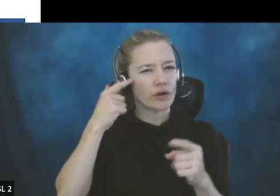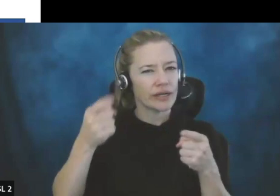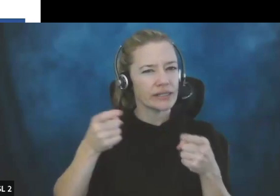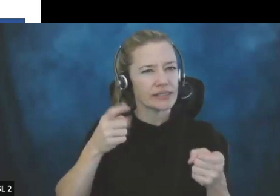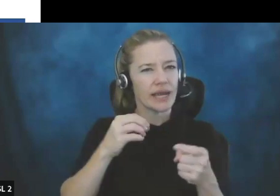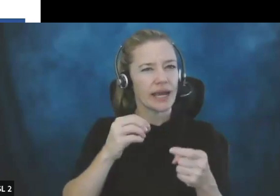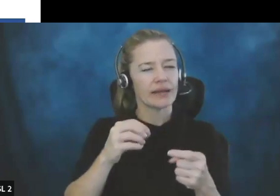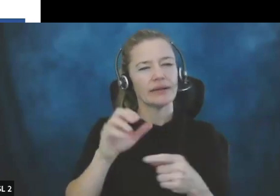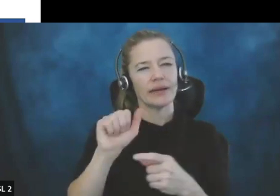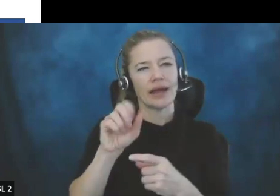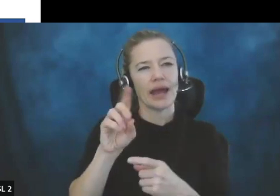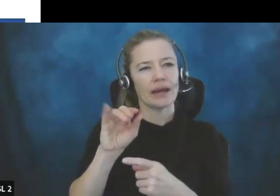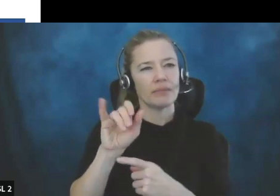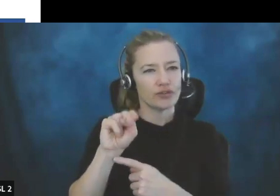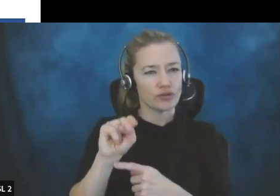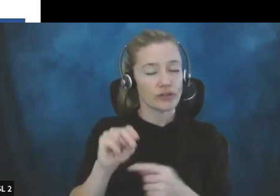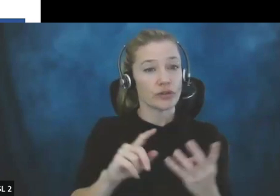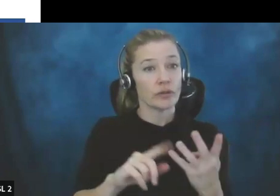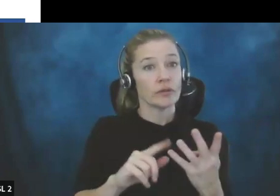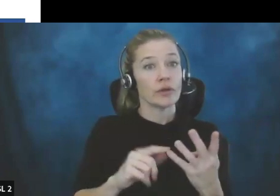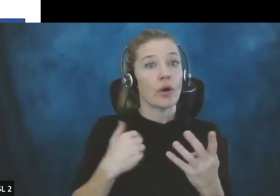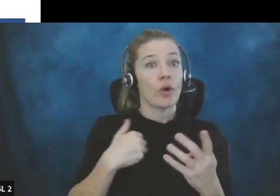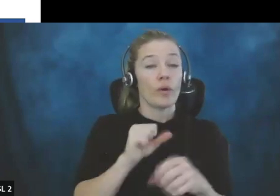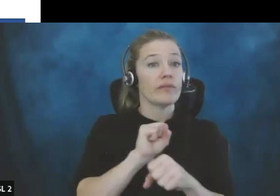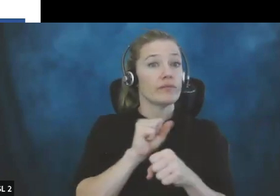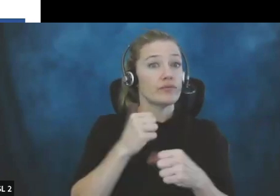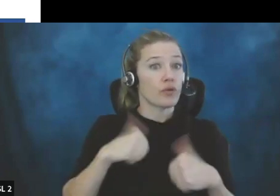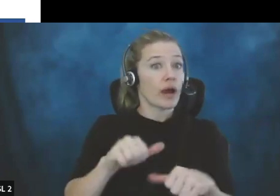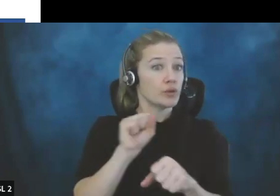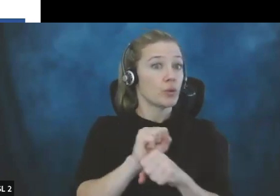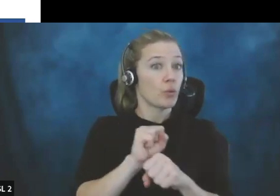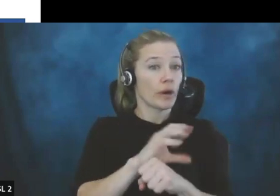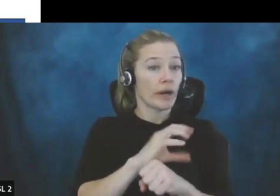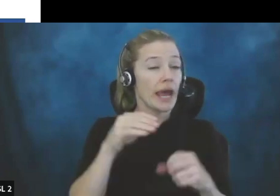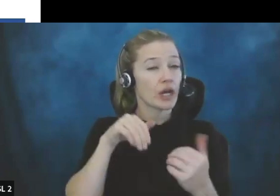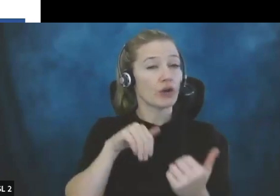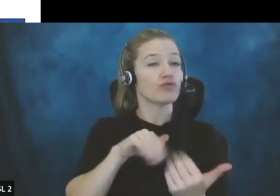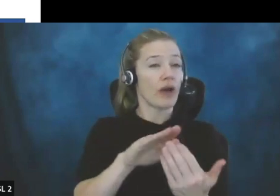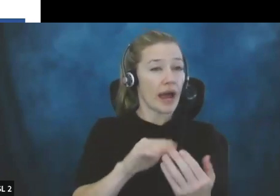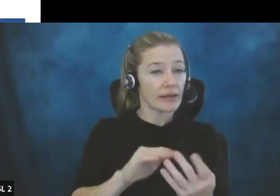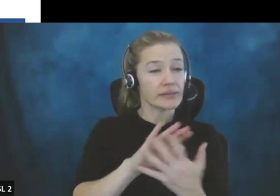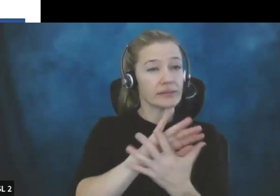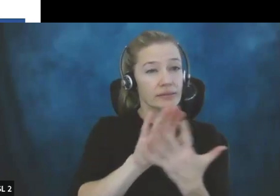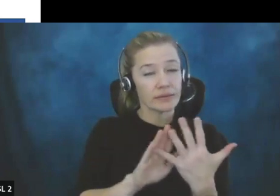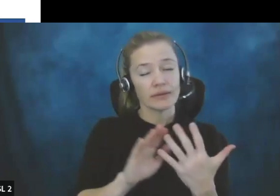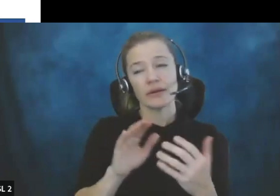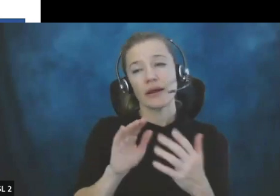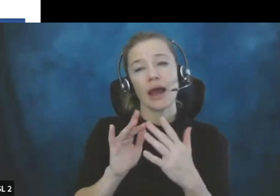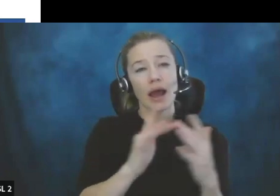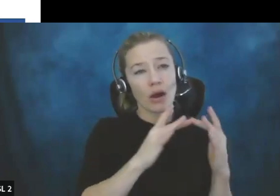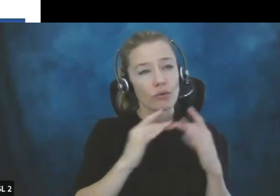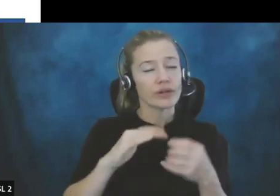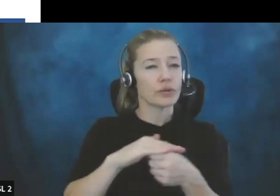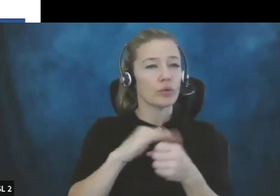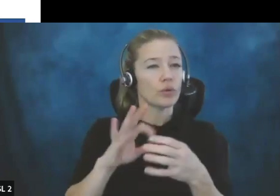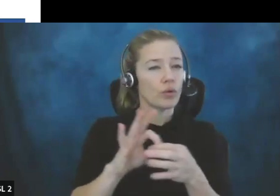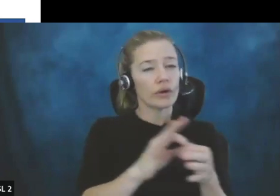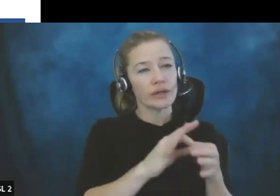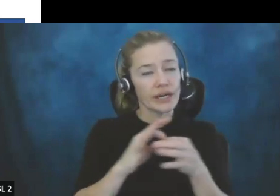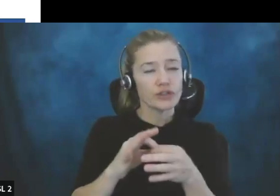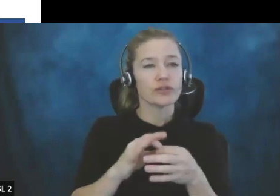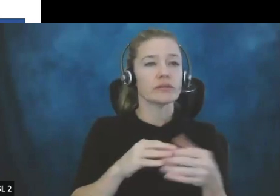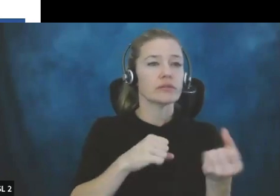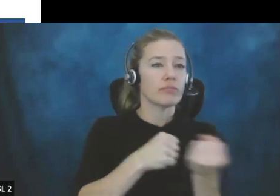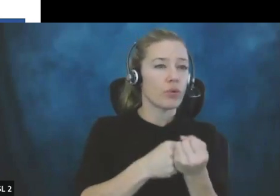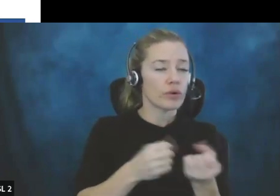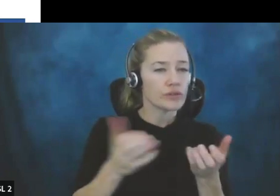for years in California, the local community had really been trying to work to address those first things, outreach, local